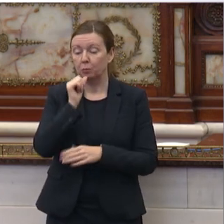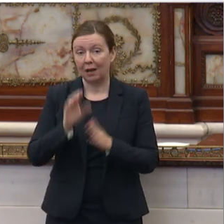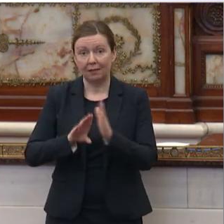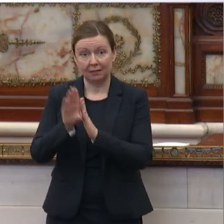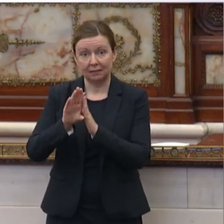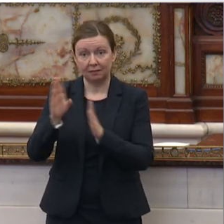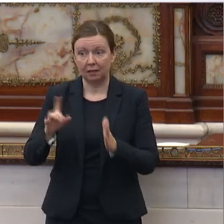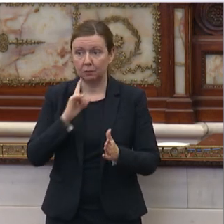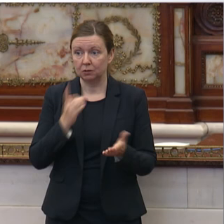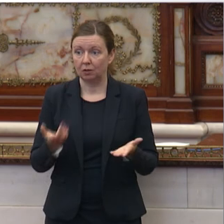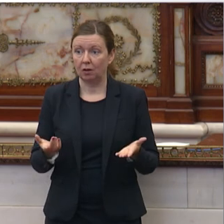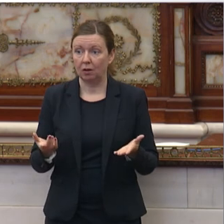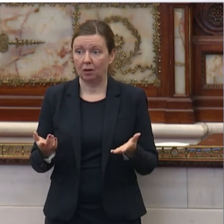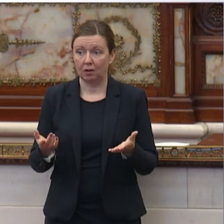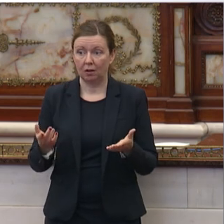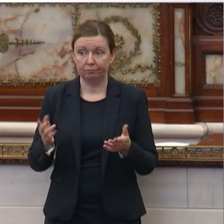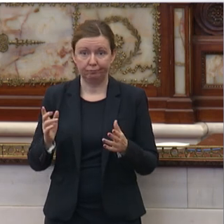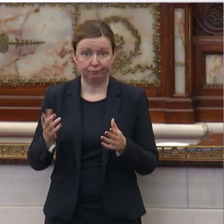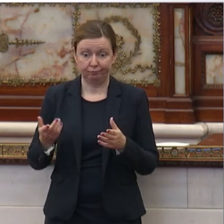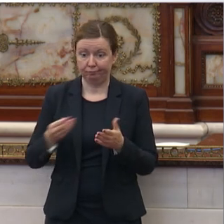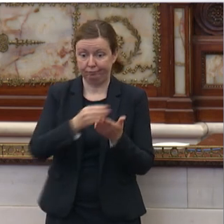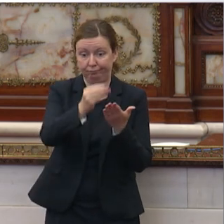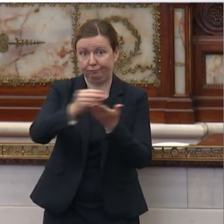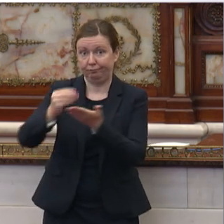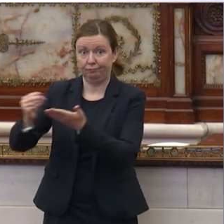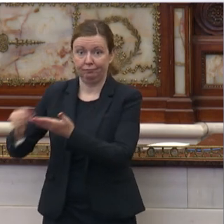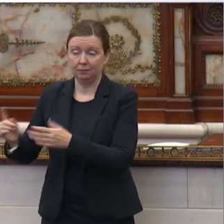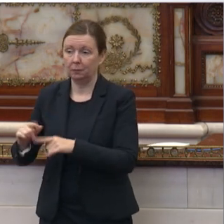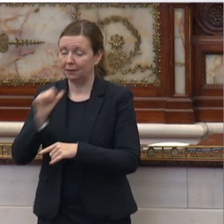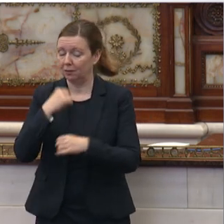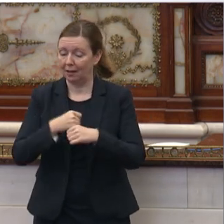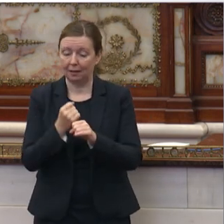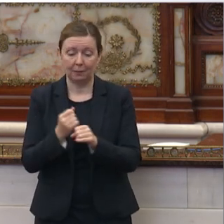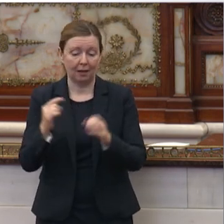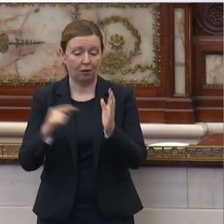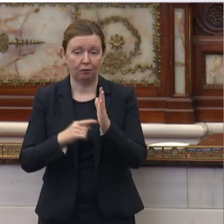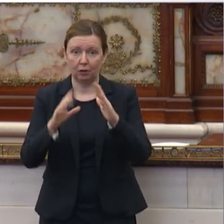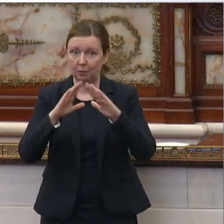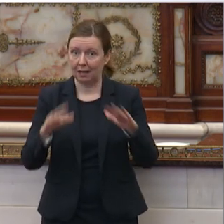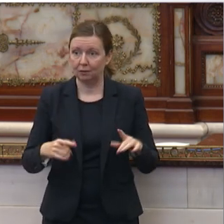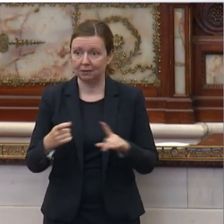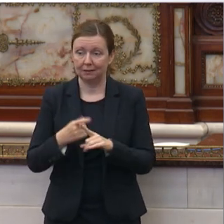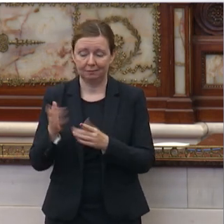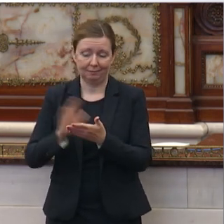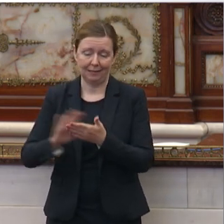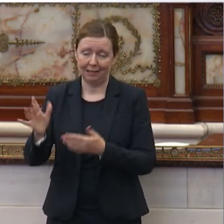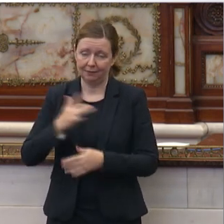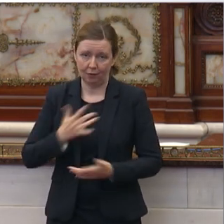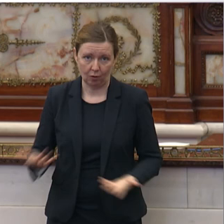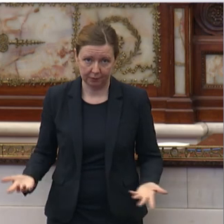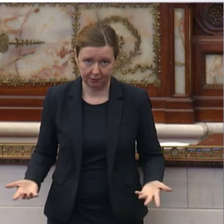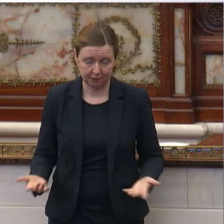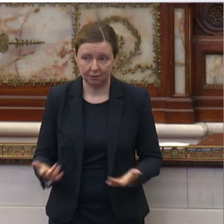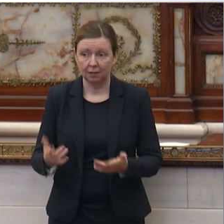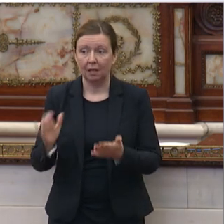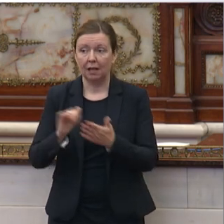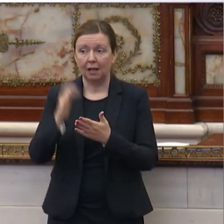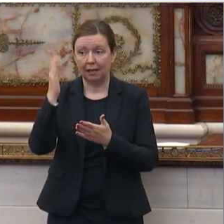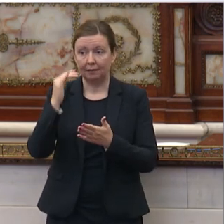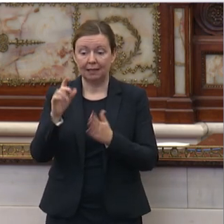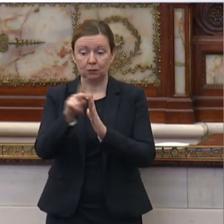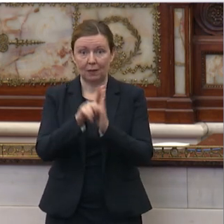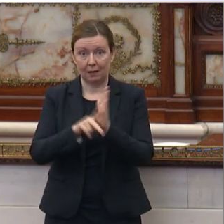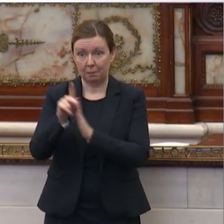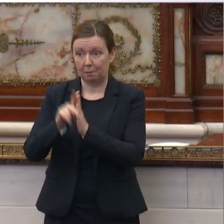are building at a breakneck pace, but they aren't going to create affordable housing out of the kindness of their hearts. And that's why this